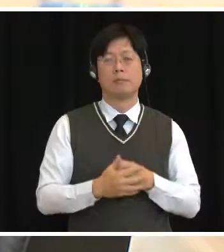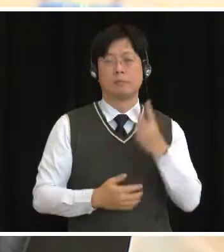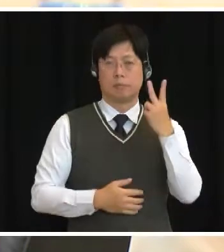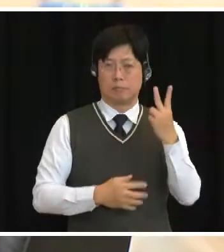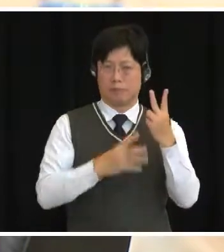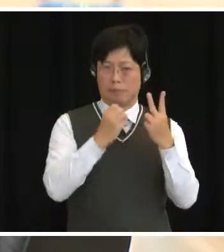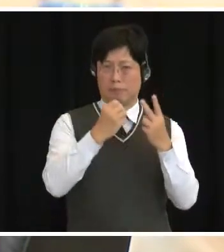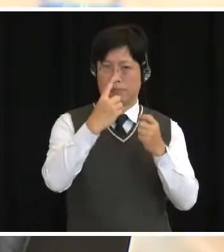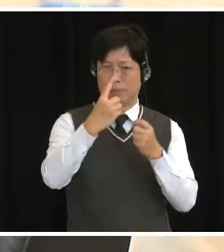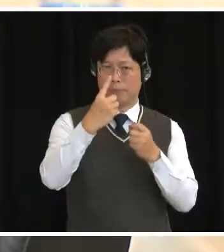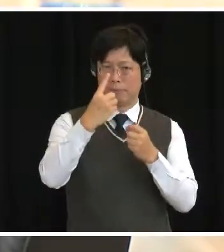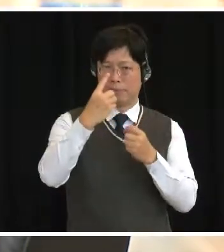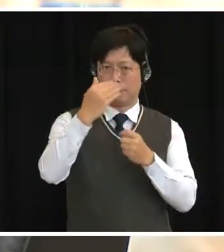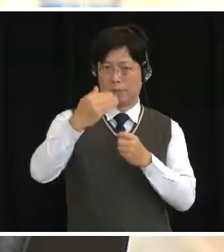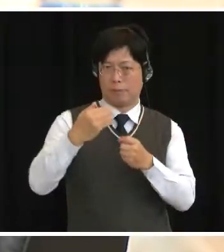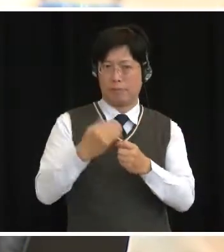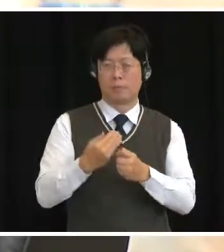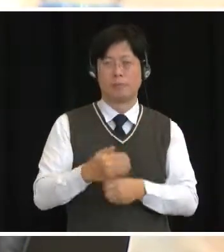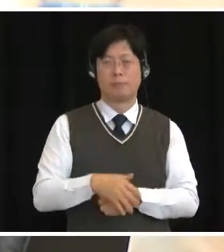these bills